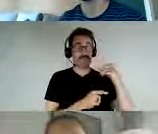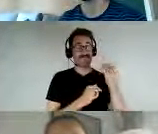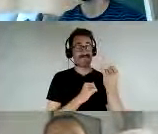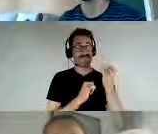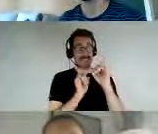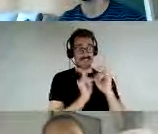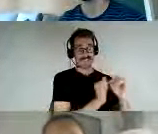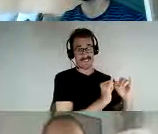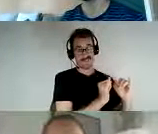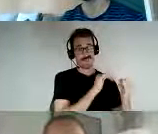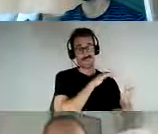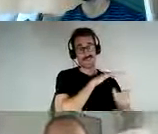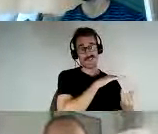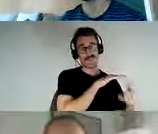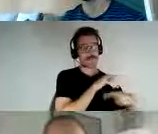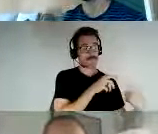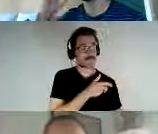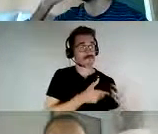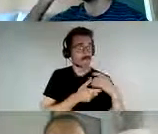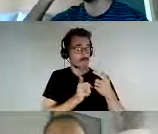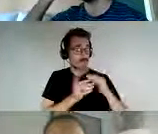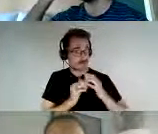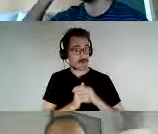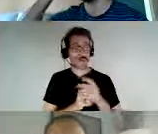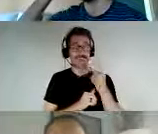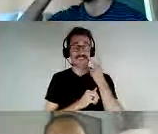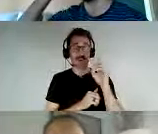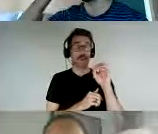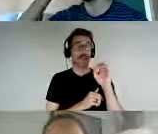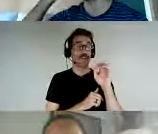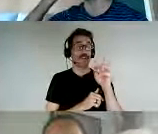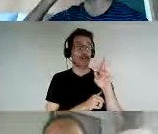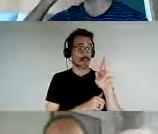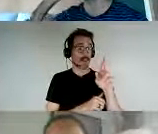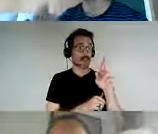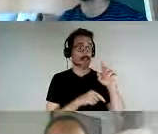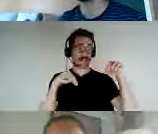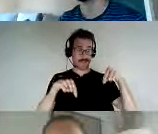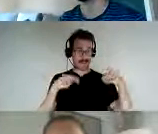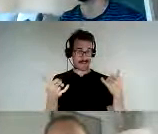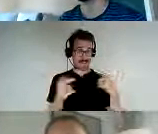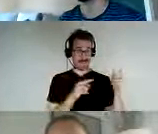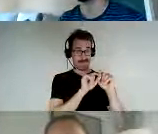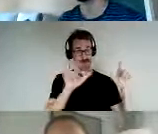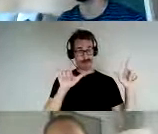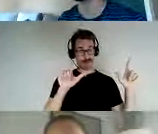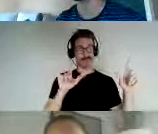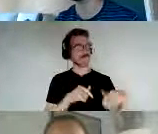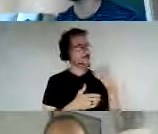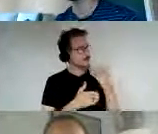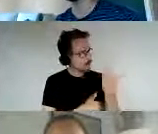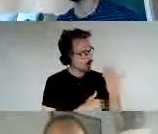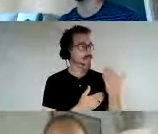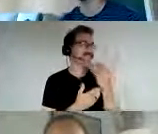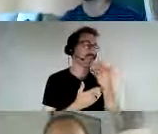in a video box next to me, we've got Olivier Lechapt. Olivier, can you say hello? Good morning, everyone. Thank you for